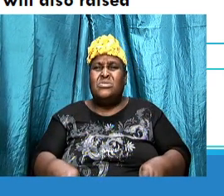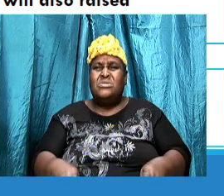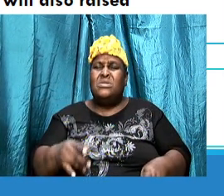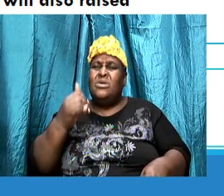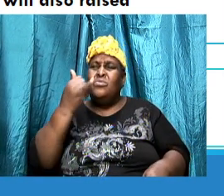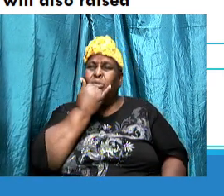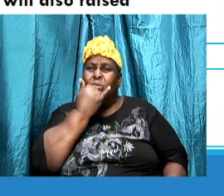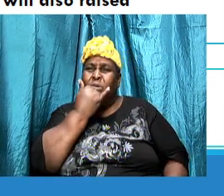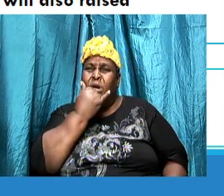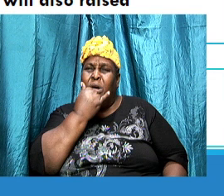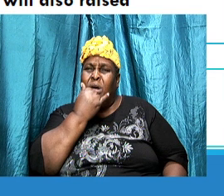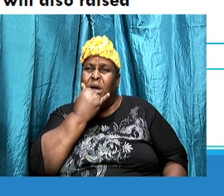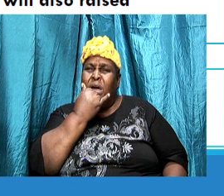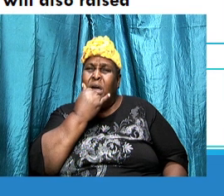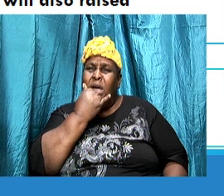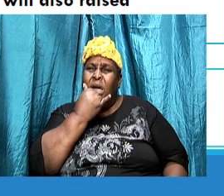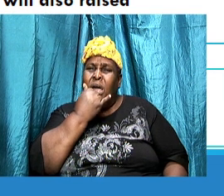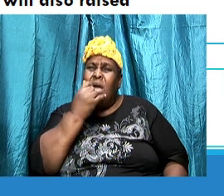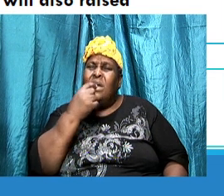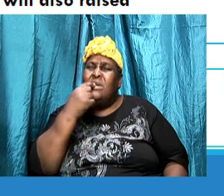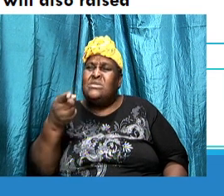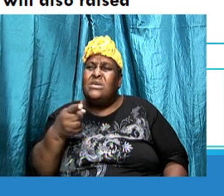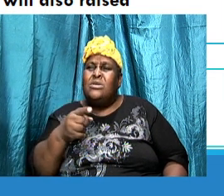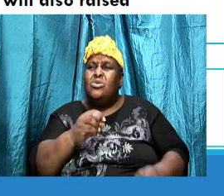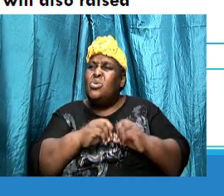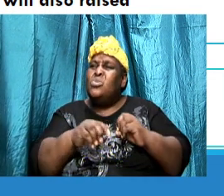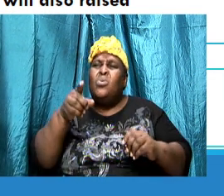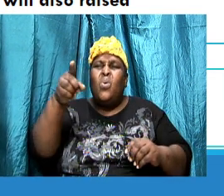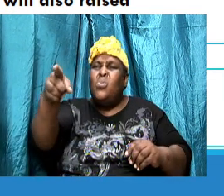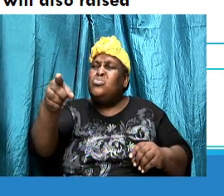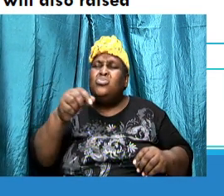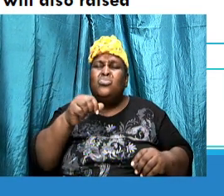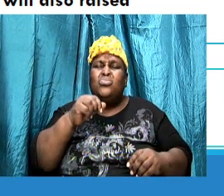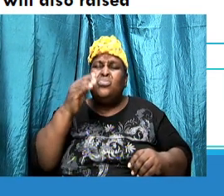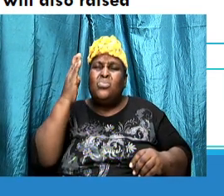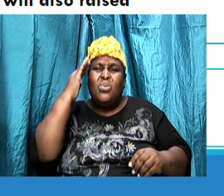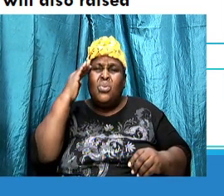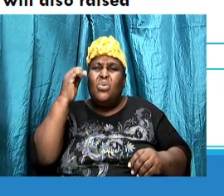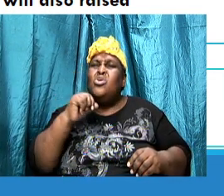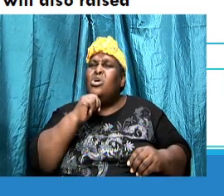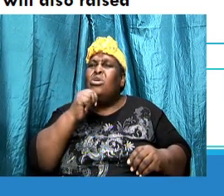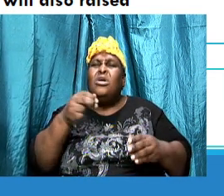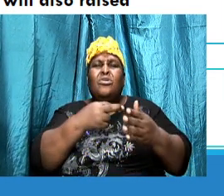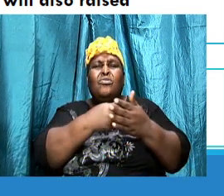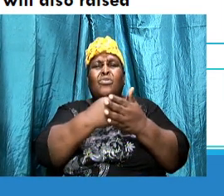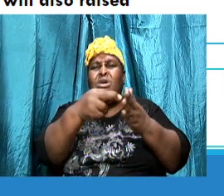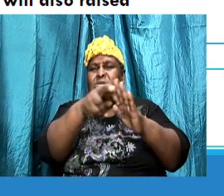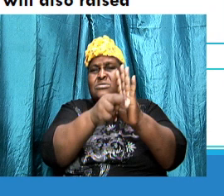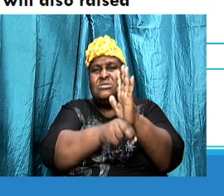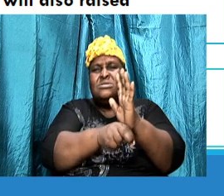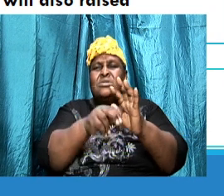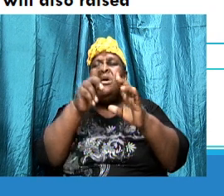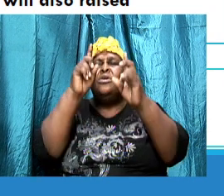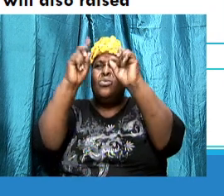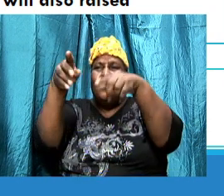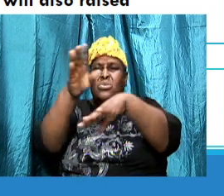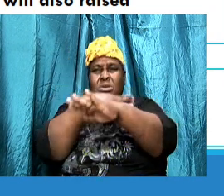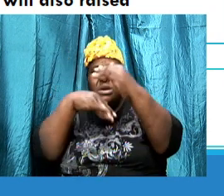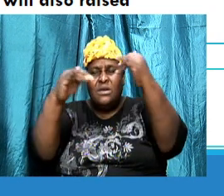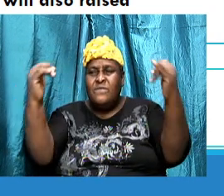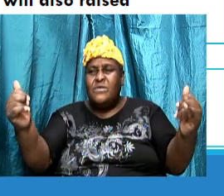brother. And he said, you know, don't you know that no unrighteousness shall enter into the kingdom of God? But not only did